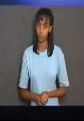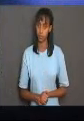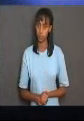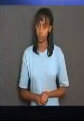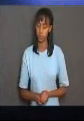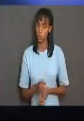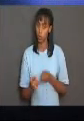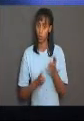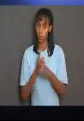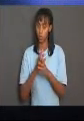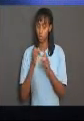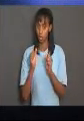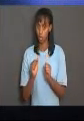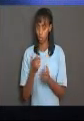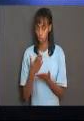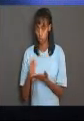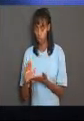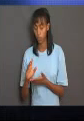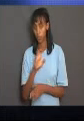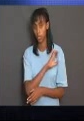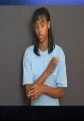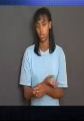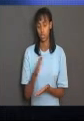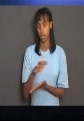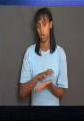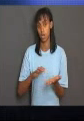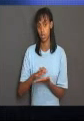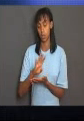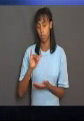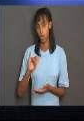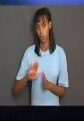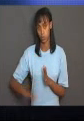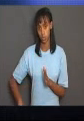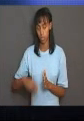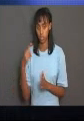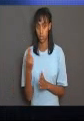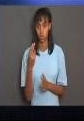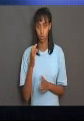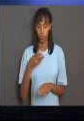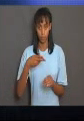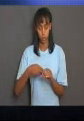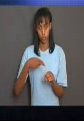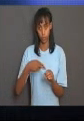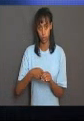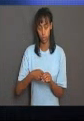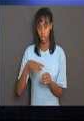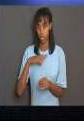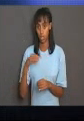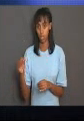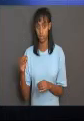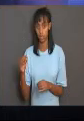The world can solve the energy crisis by reducing the use of fossil fuels